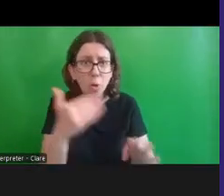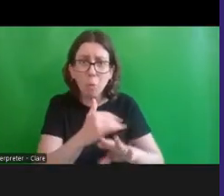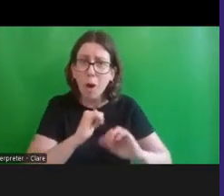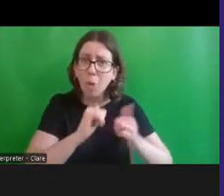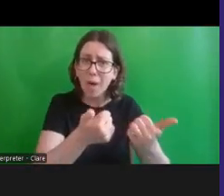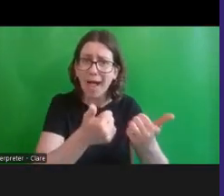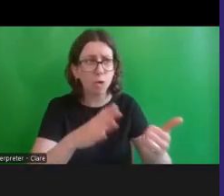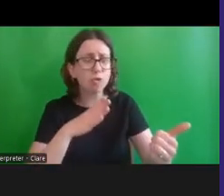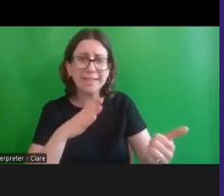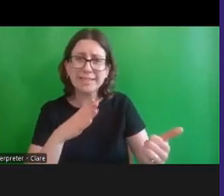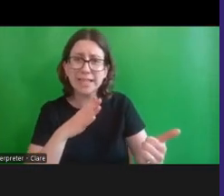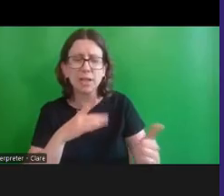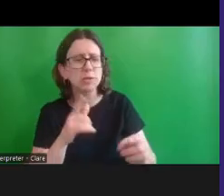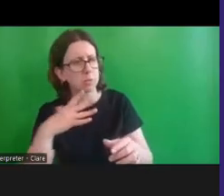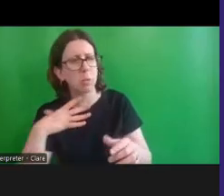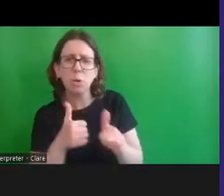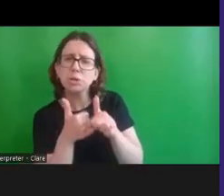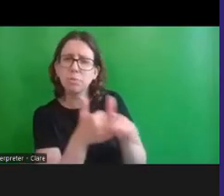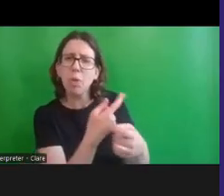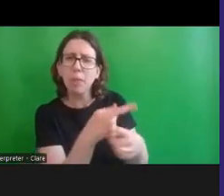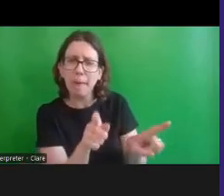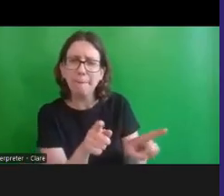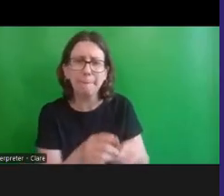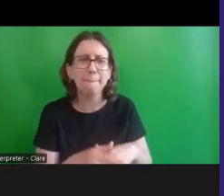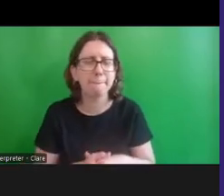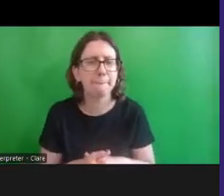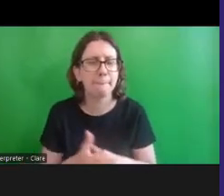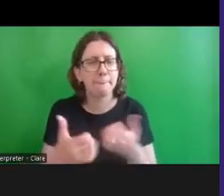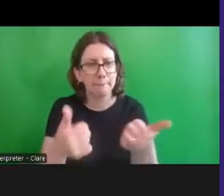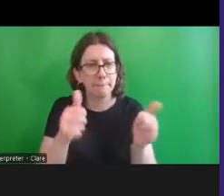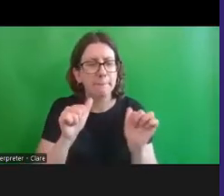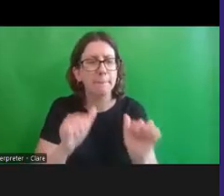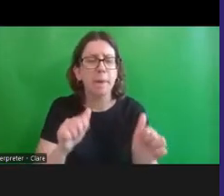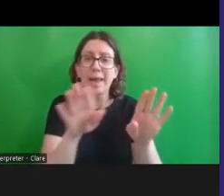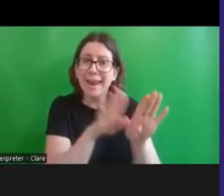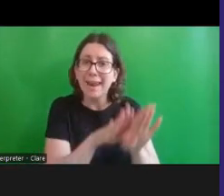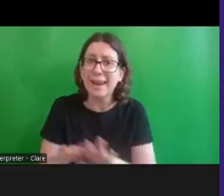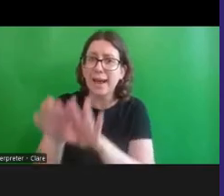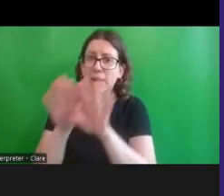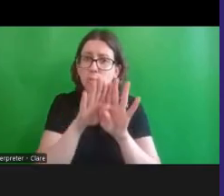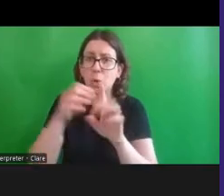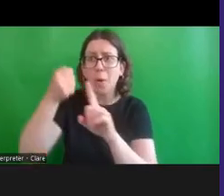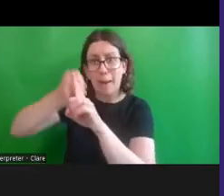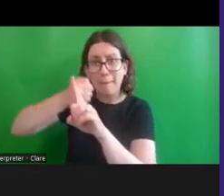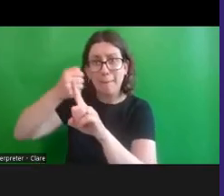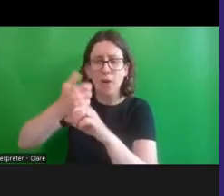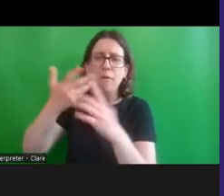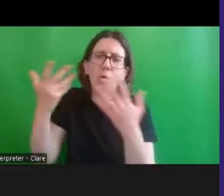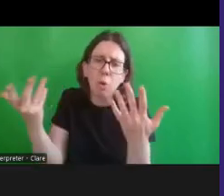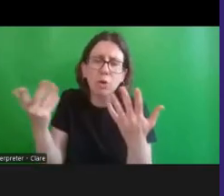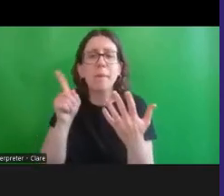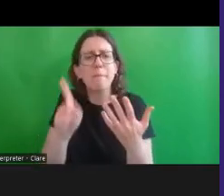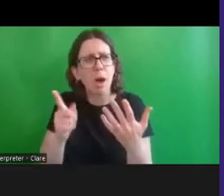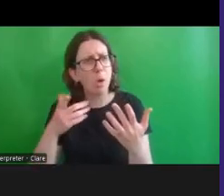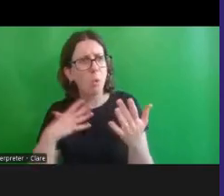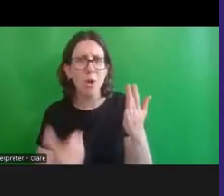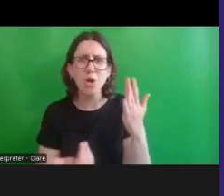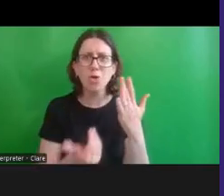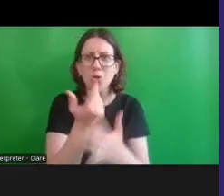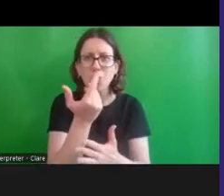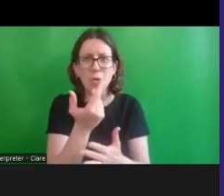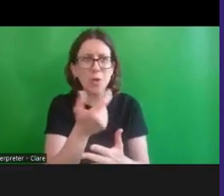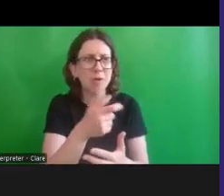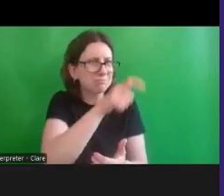to deliver. And finally, while this is a national campaign, we also want it to reach new audiences and make reading fun,